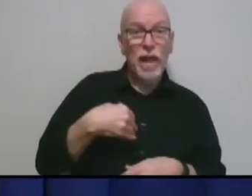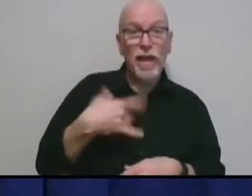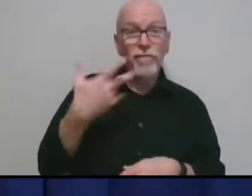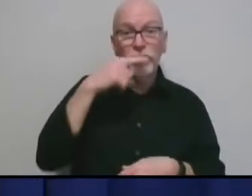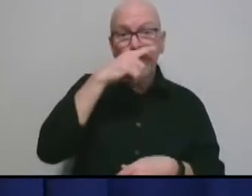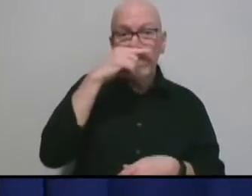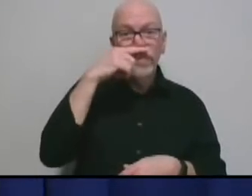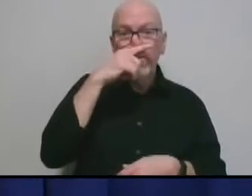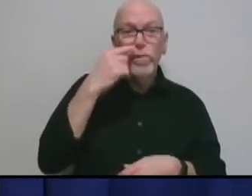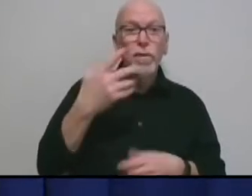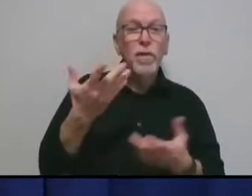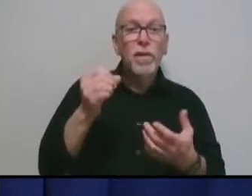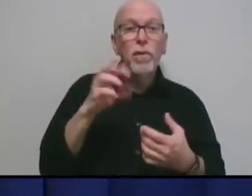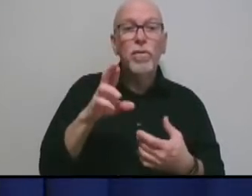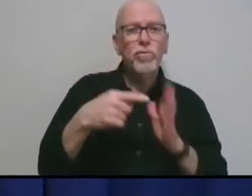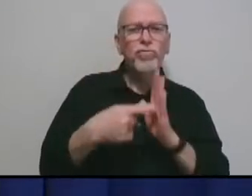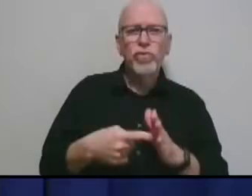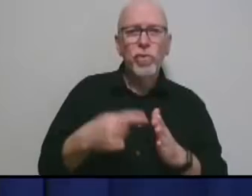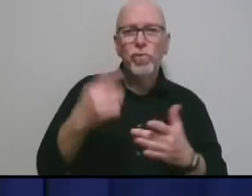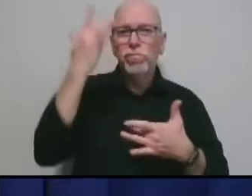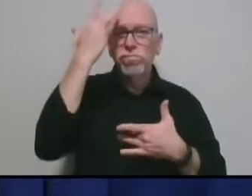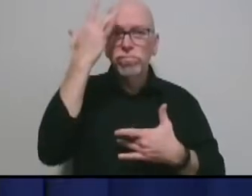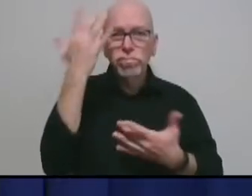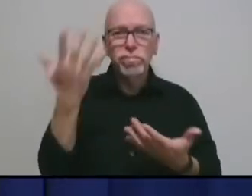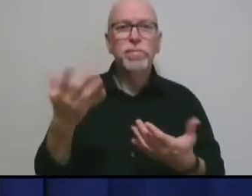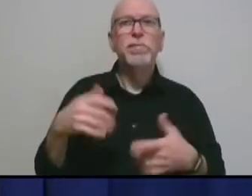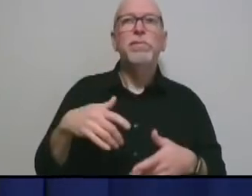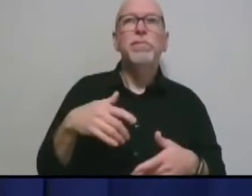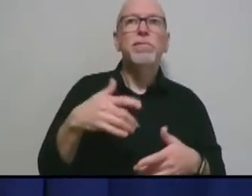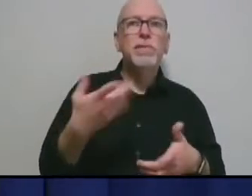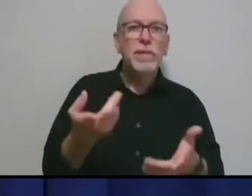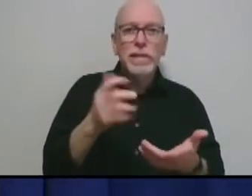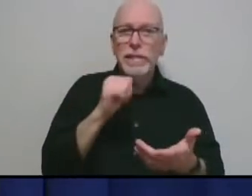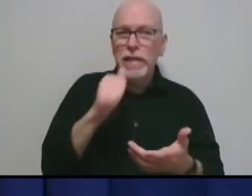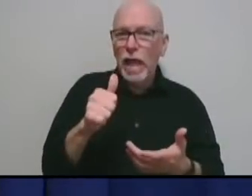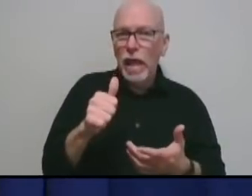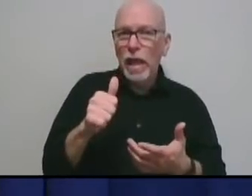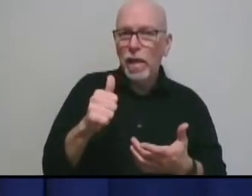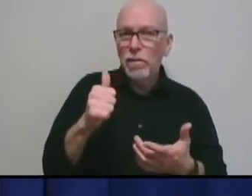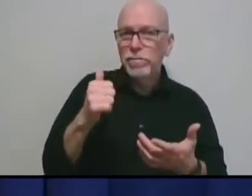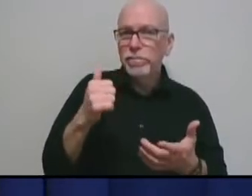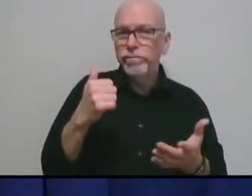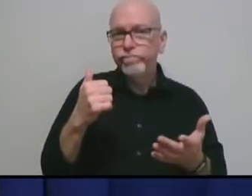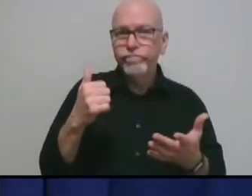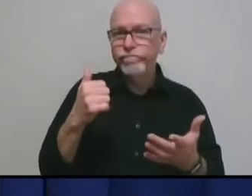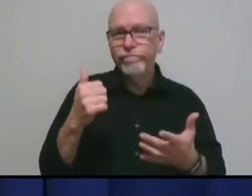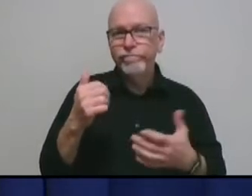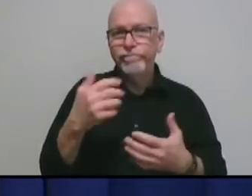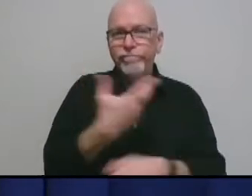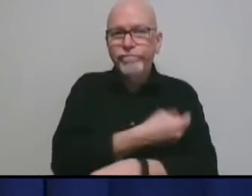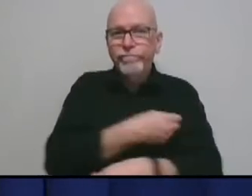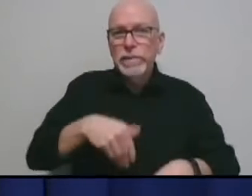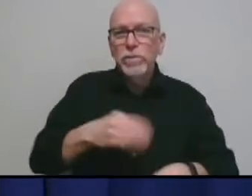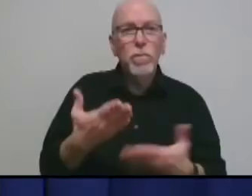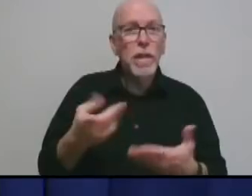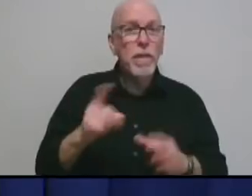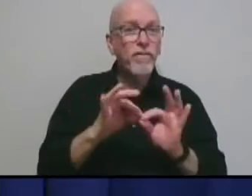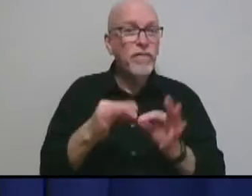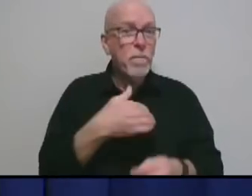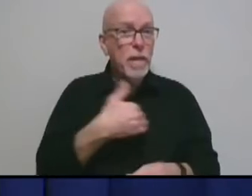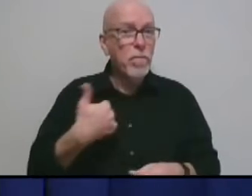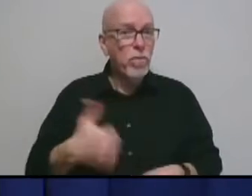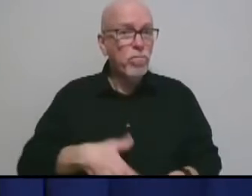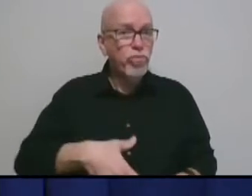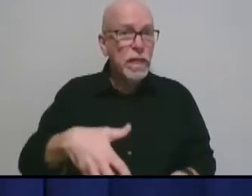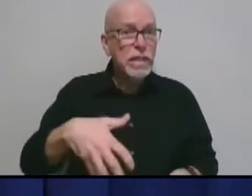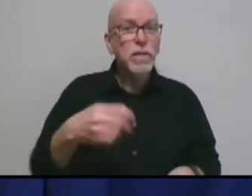or showing signs of infection, that those that are not immunized or maybe a family member that might be pregnant or other issues